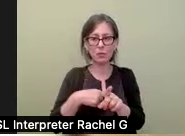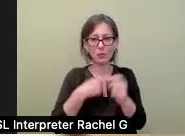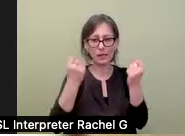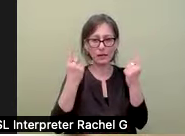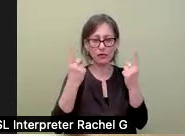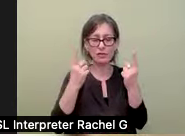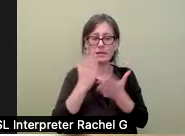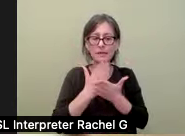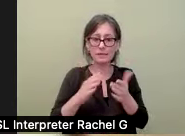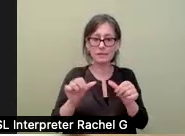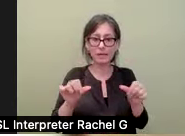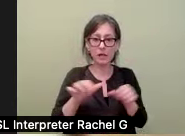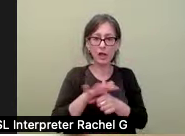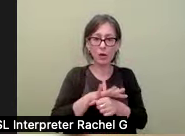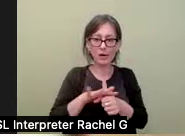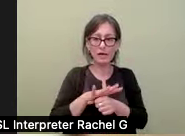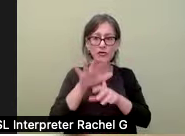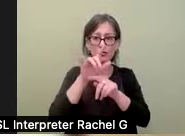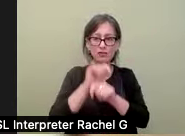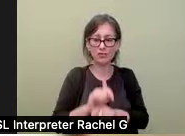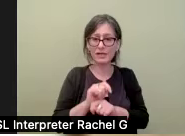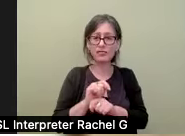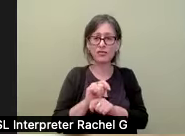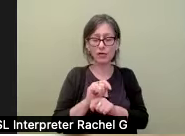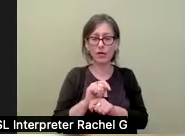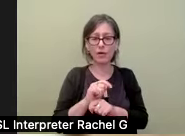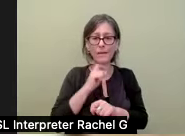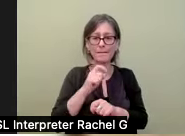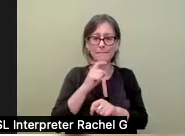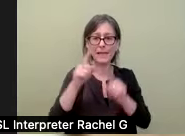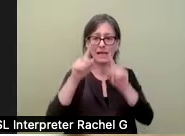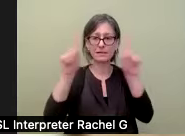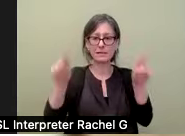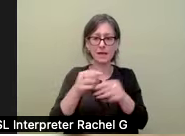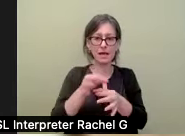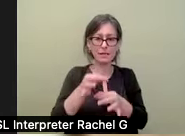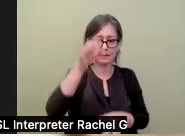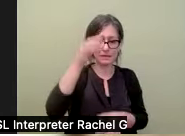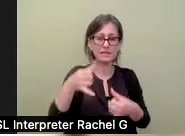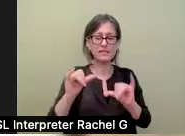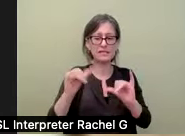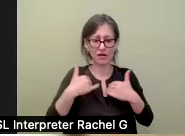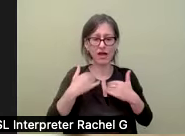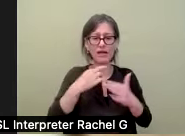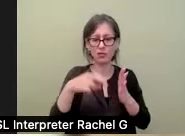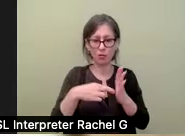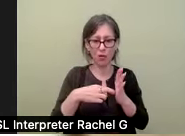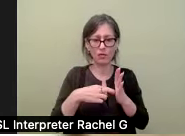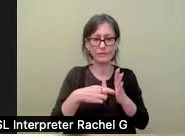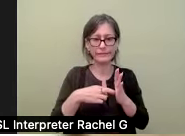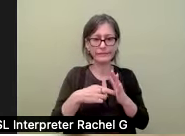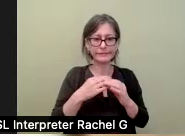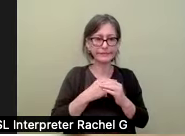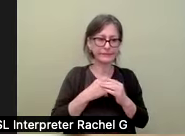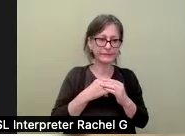in some locations, traditional metal signage really still does have an important role to play in this